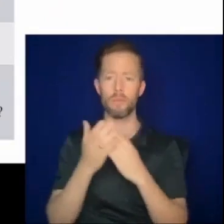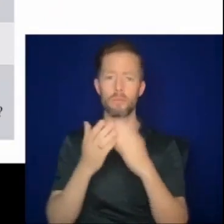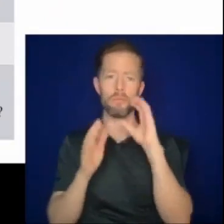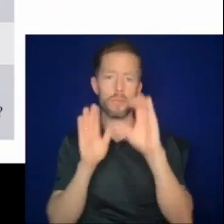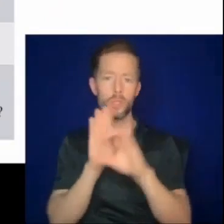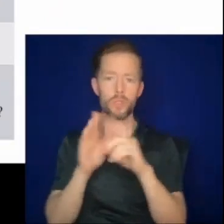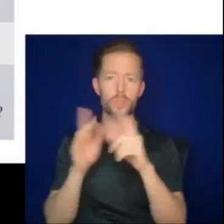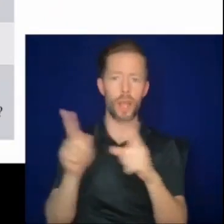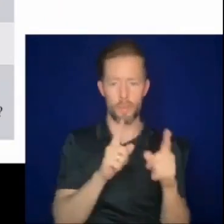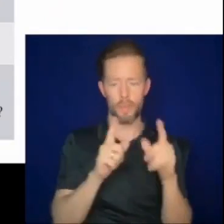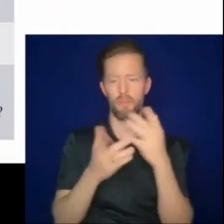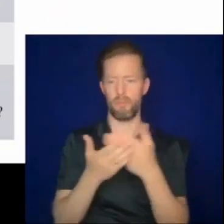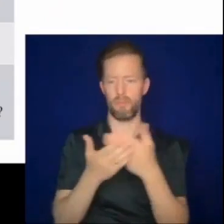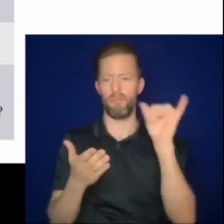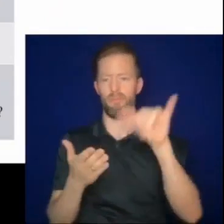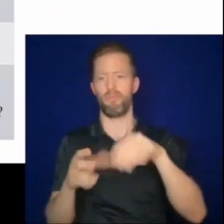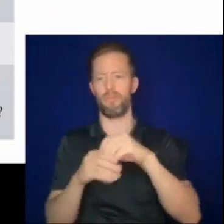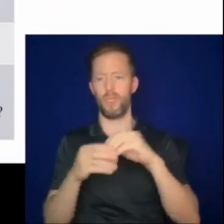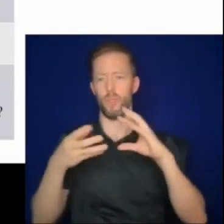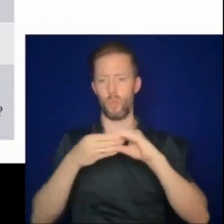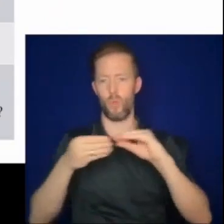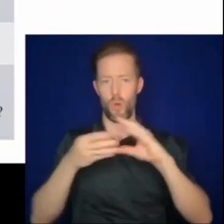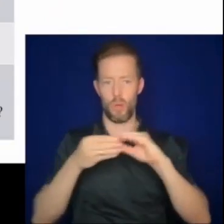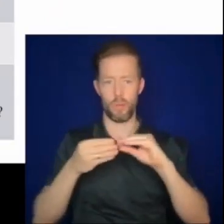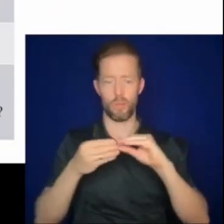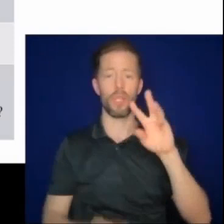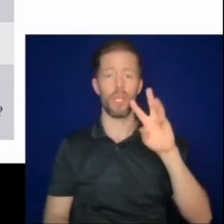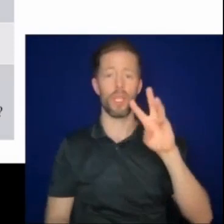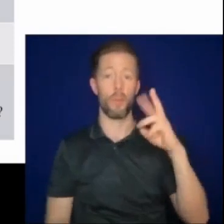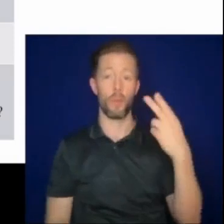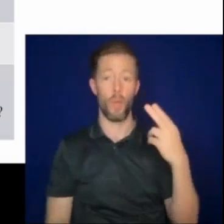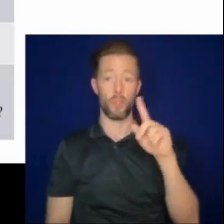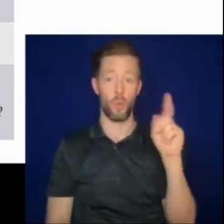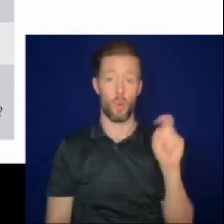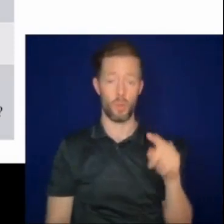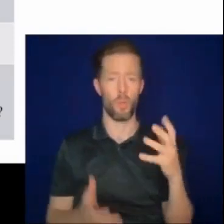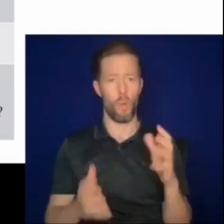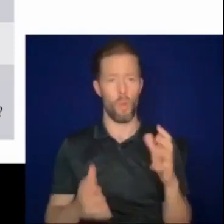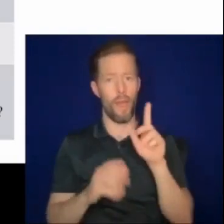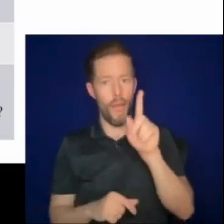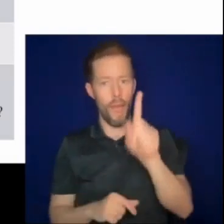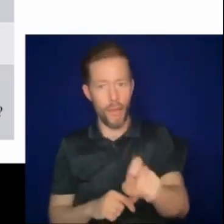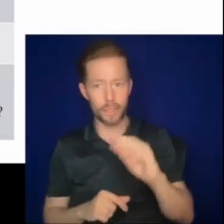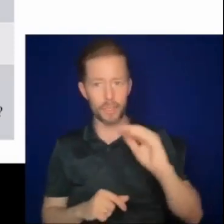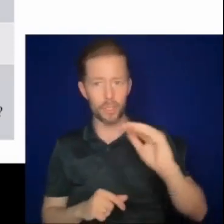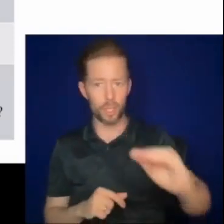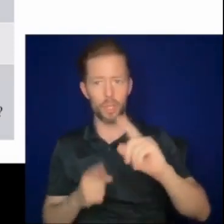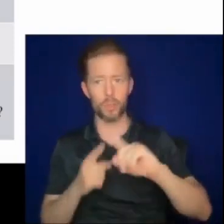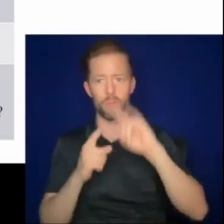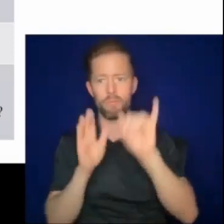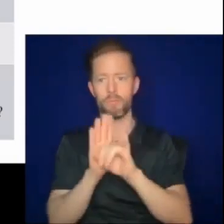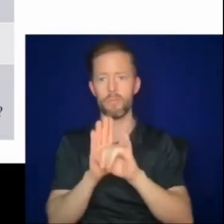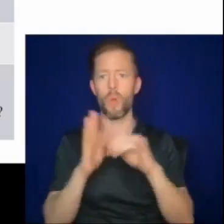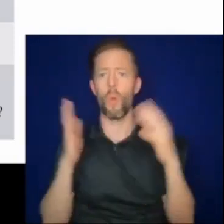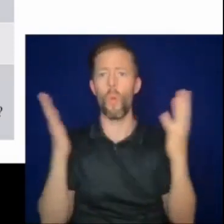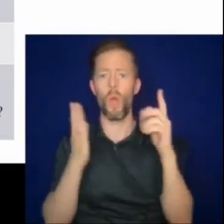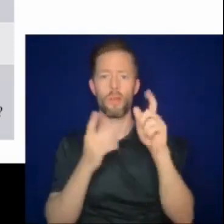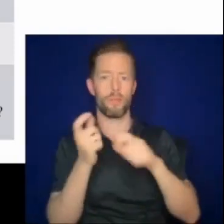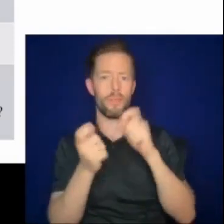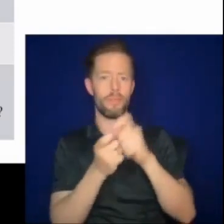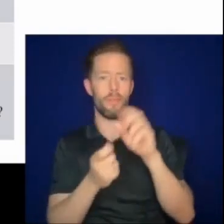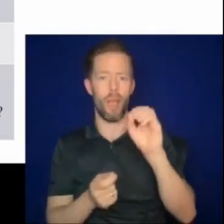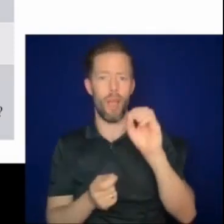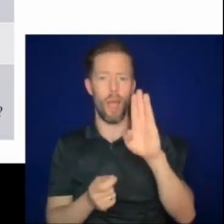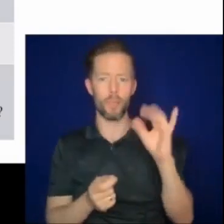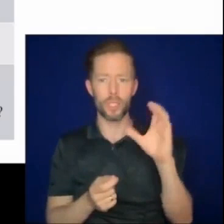of those pictures that are happening, things like that within the story. WH questions. You want to ask the child to